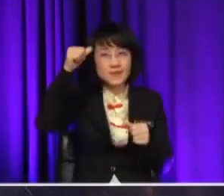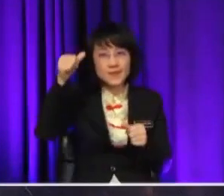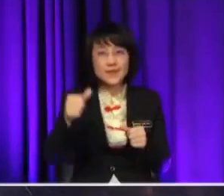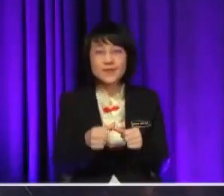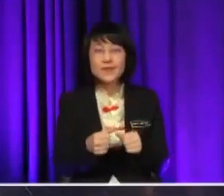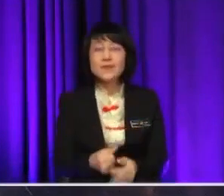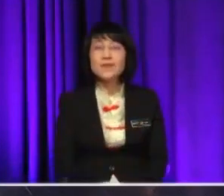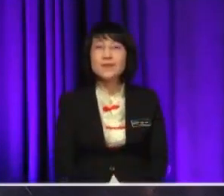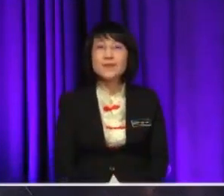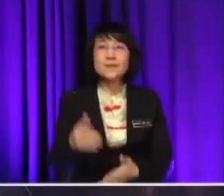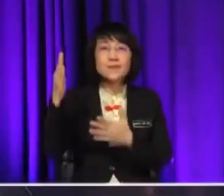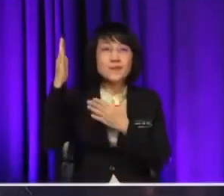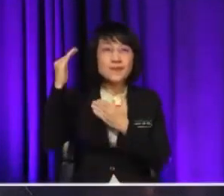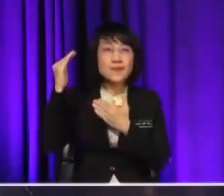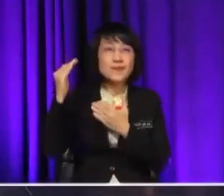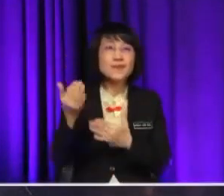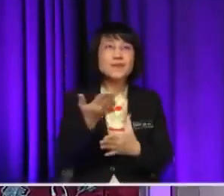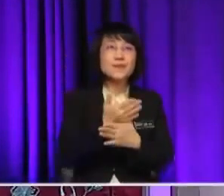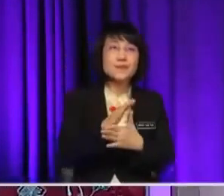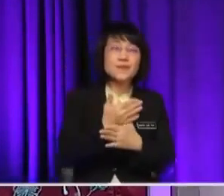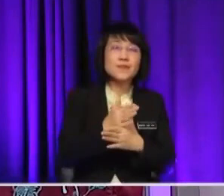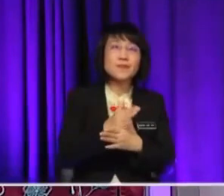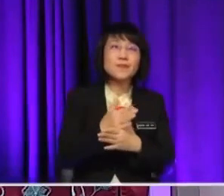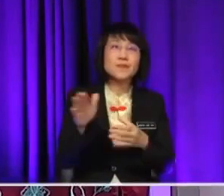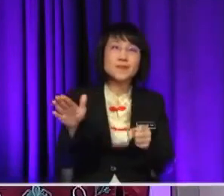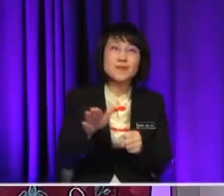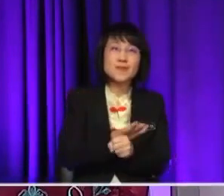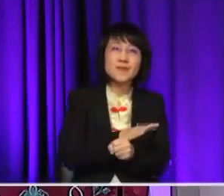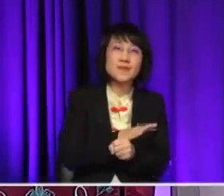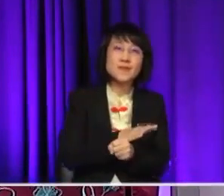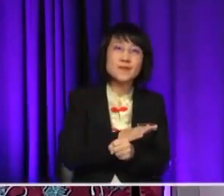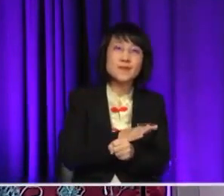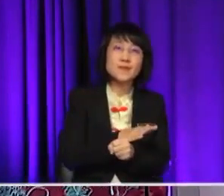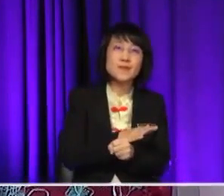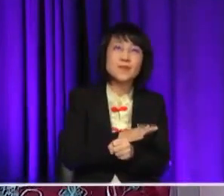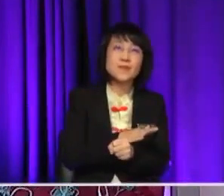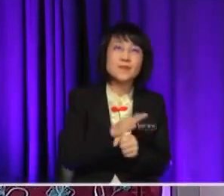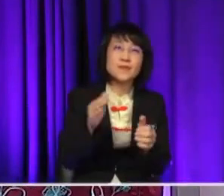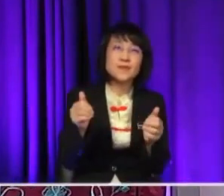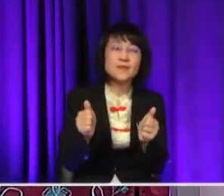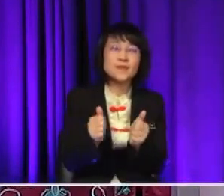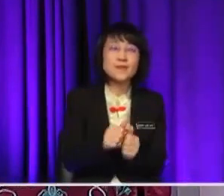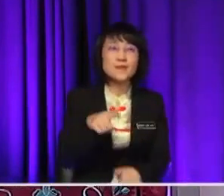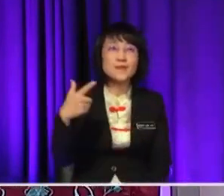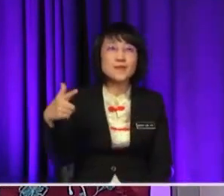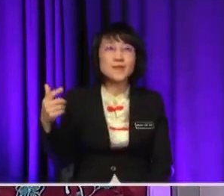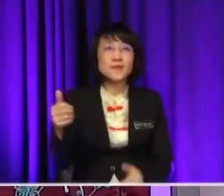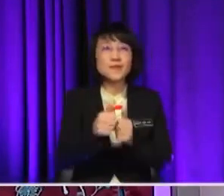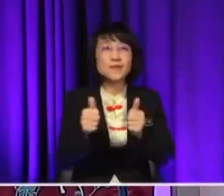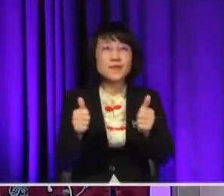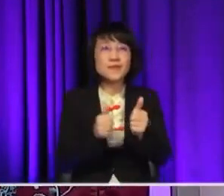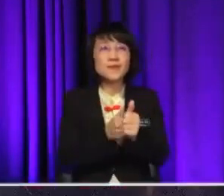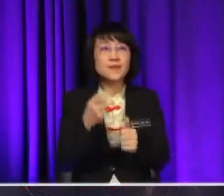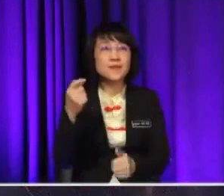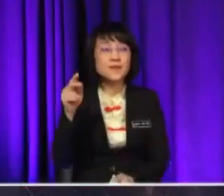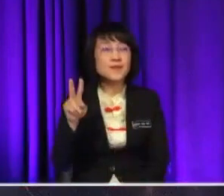yeah, and I hope they have shared enough with the rest of them behind the TV screens. Yes, that's right. Yes. And for those